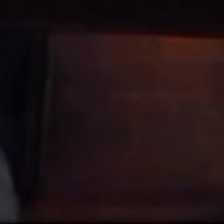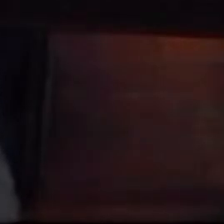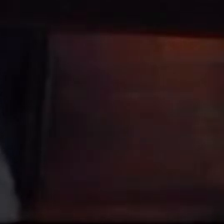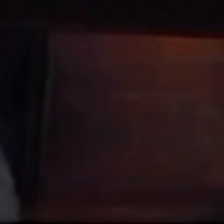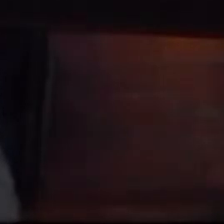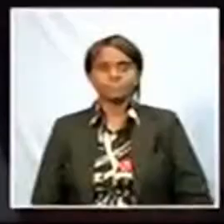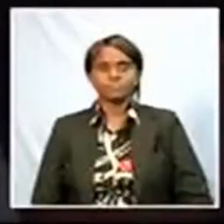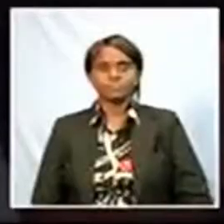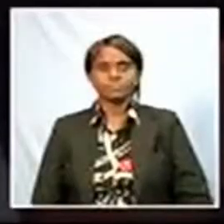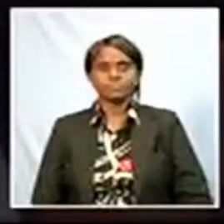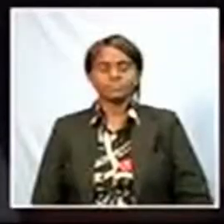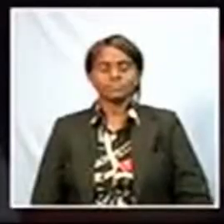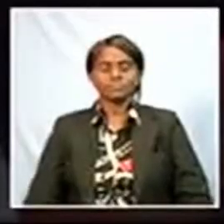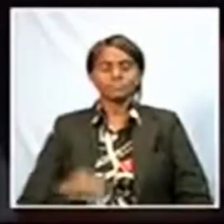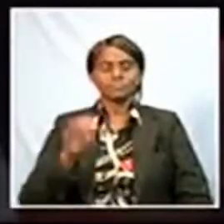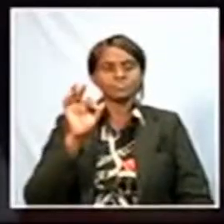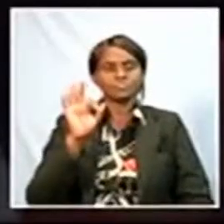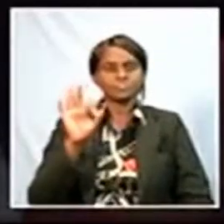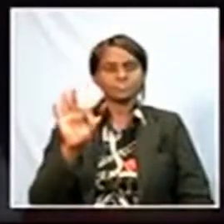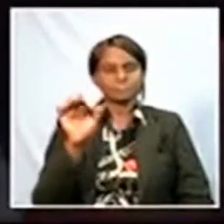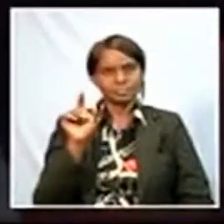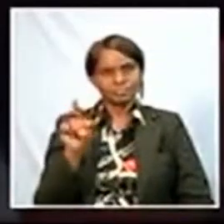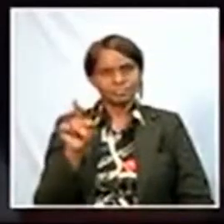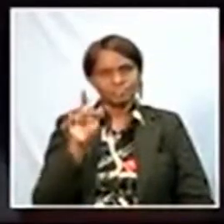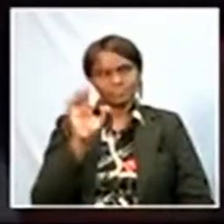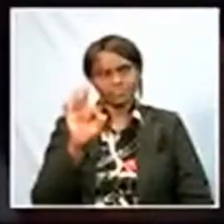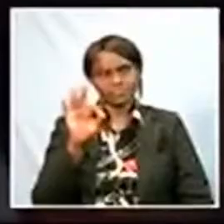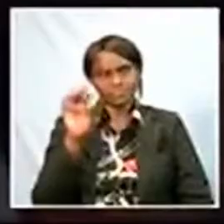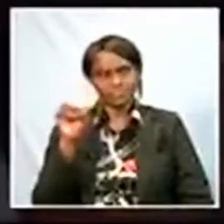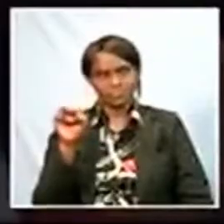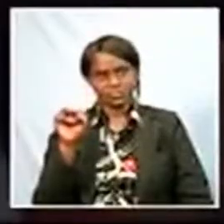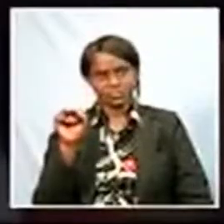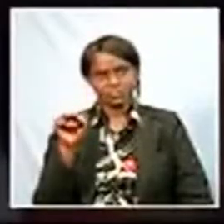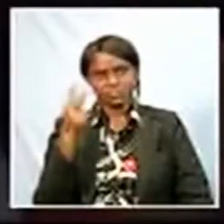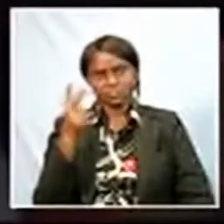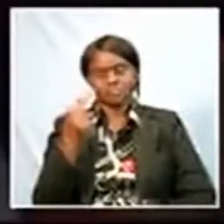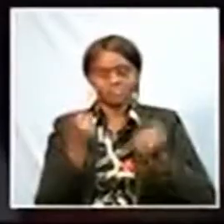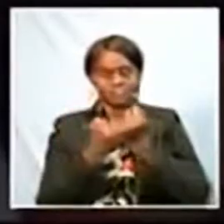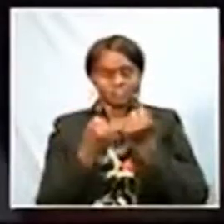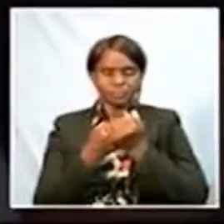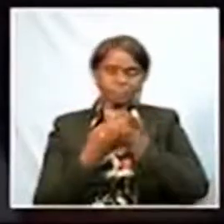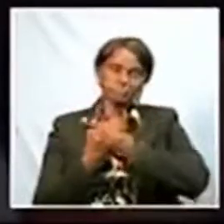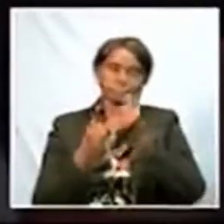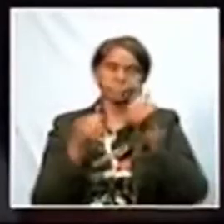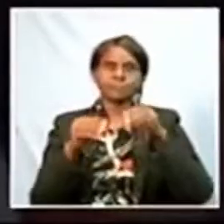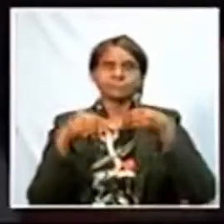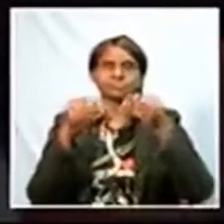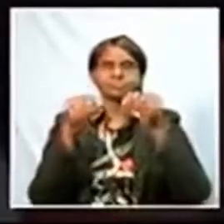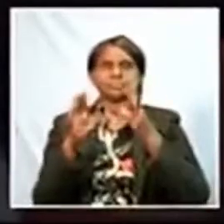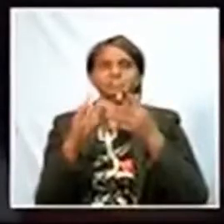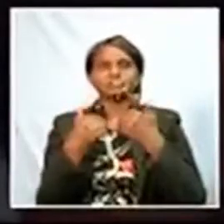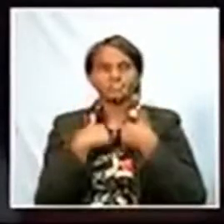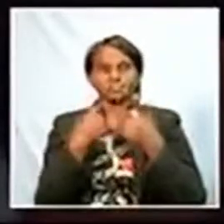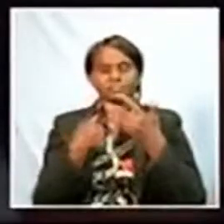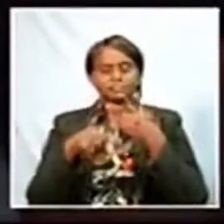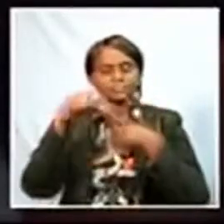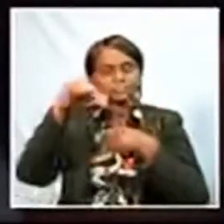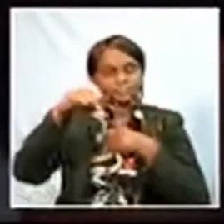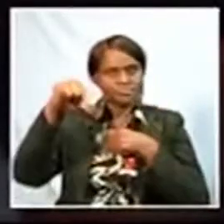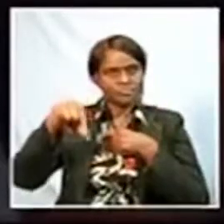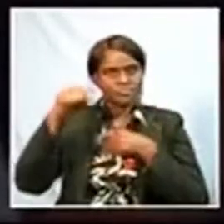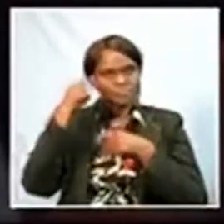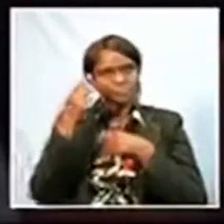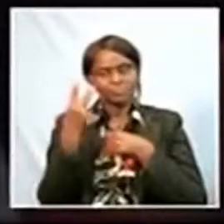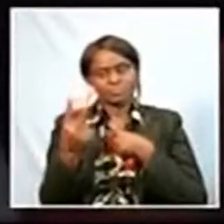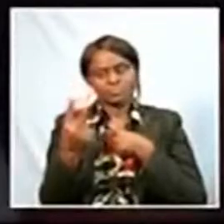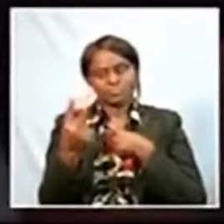Fast Mobiles. Then the 2 supporting quotations from other suppliers had quoted for 2.